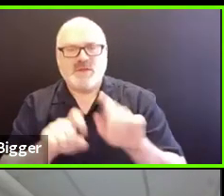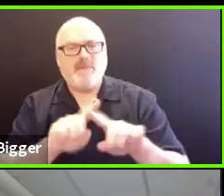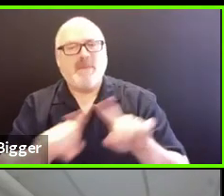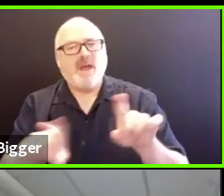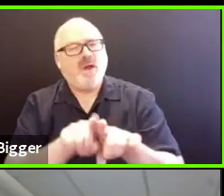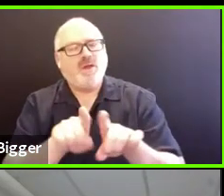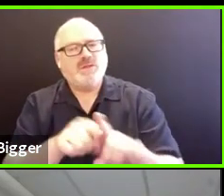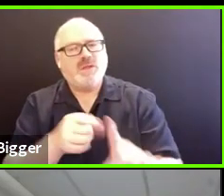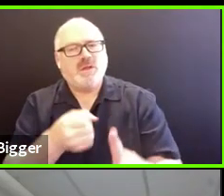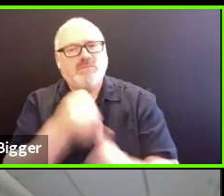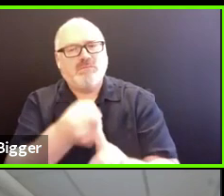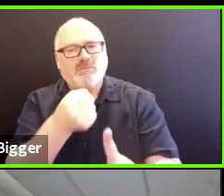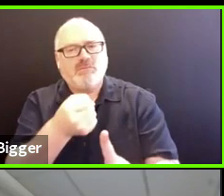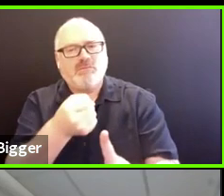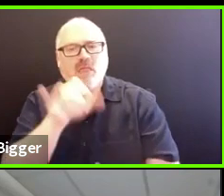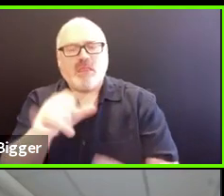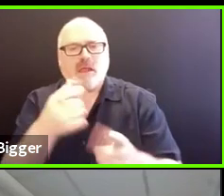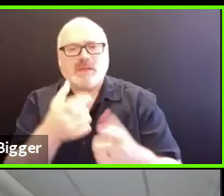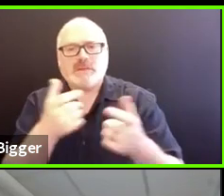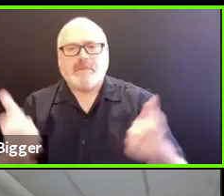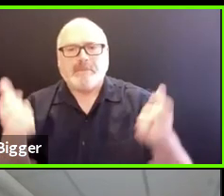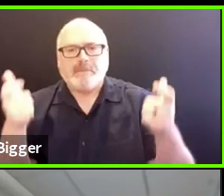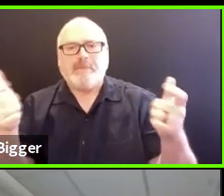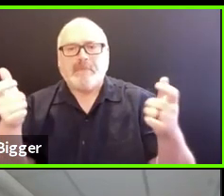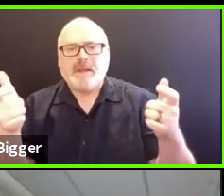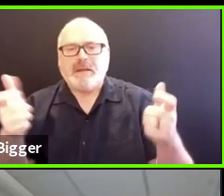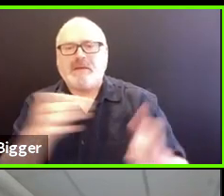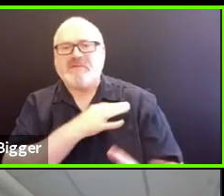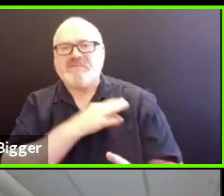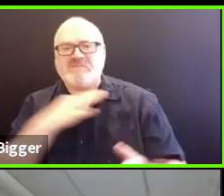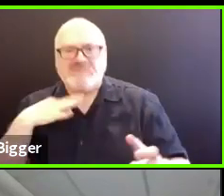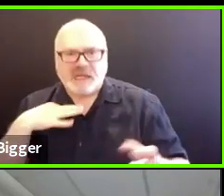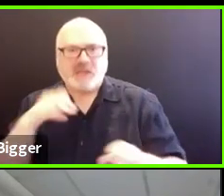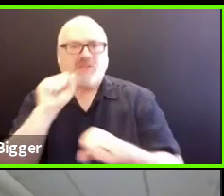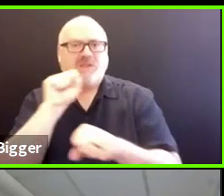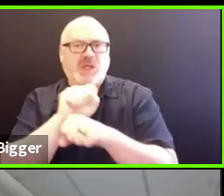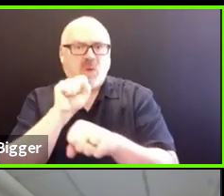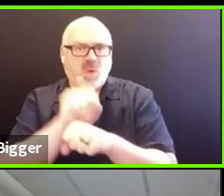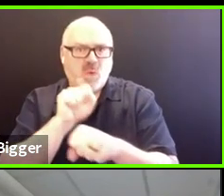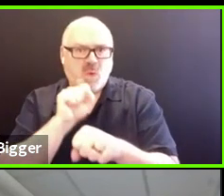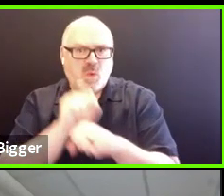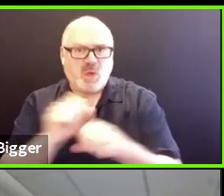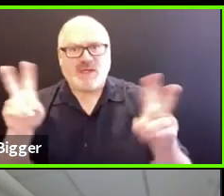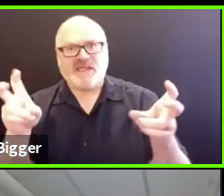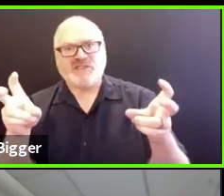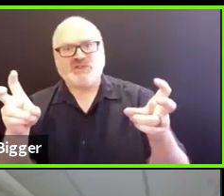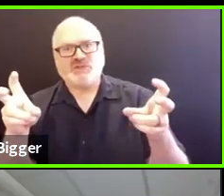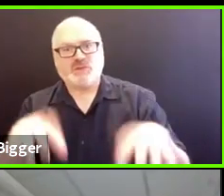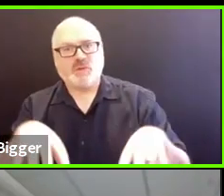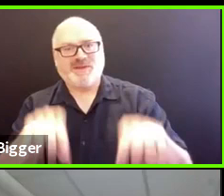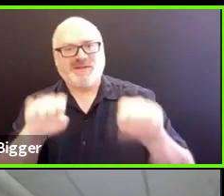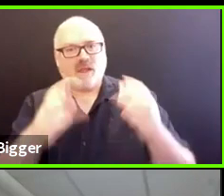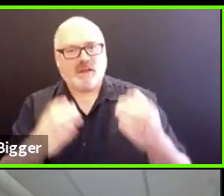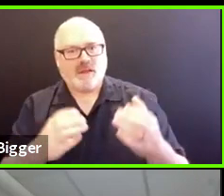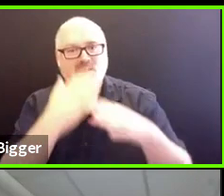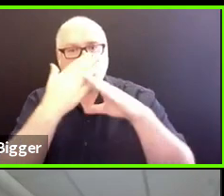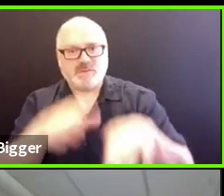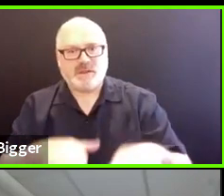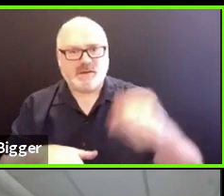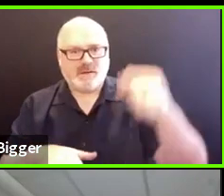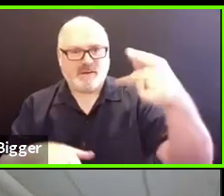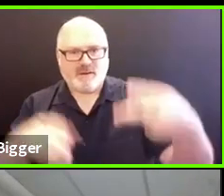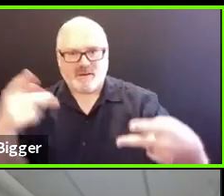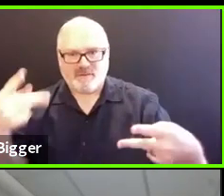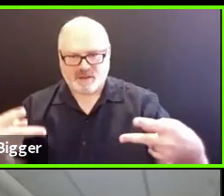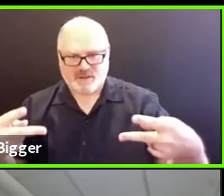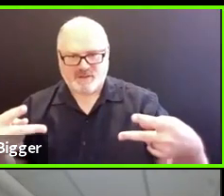a pretty significant faculty workload issue. If we take his example and we take that class, we split it in half, but then he